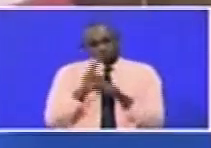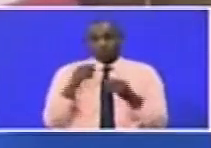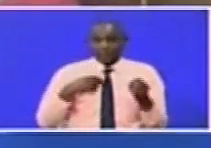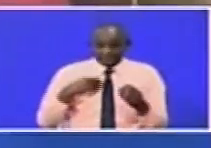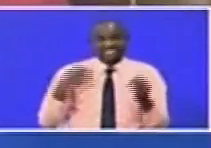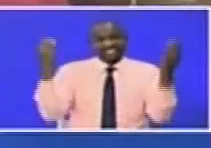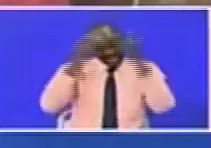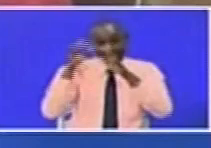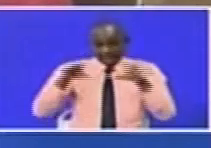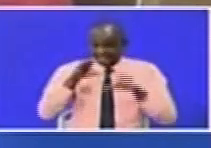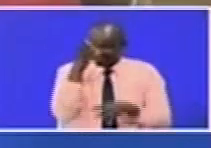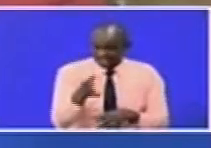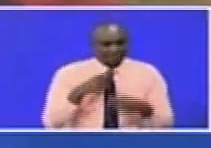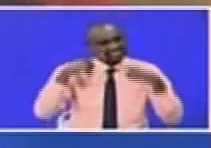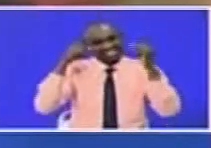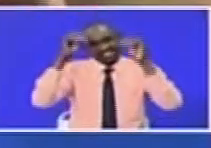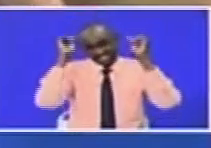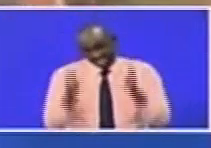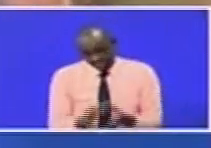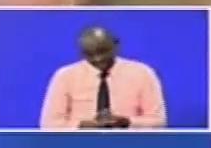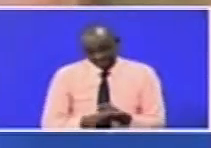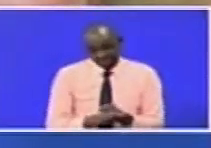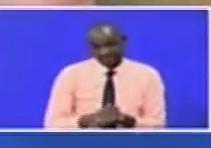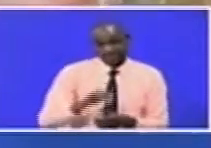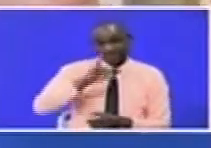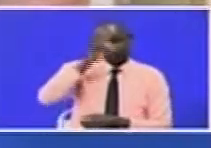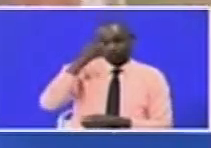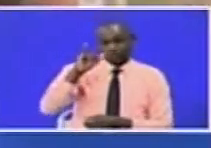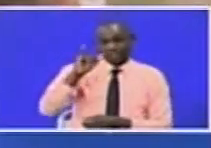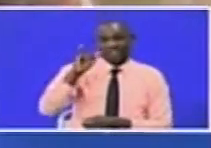night markets with little success. Joy Doreen Biira, KTN News.